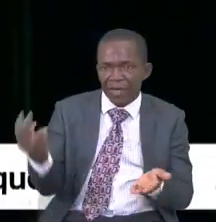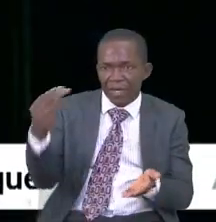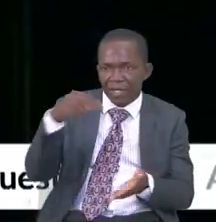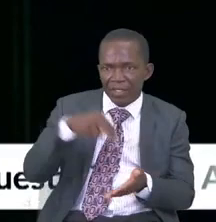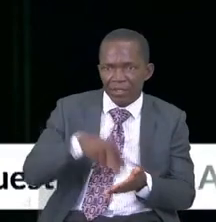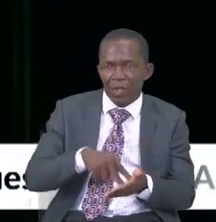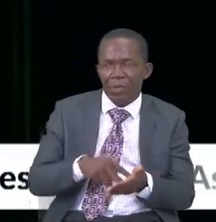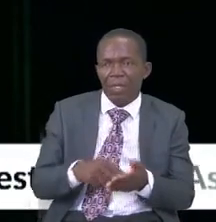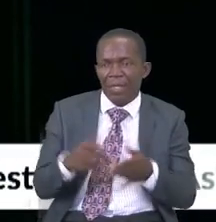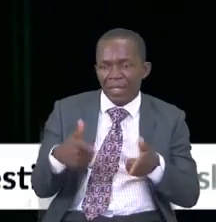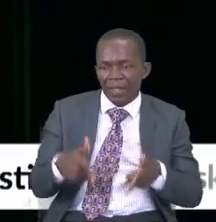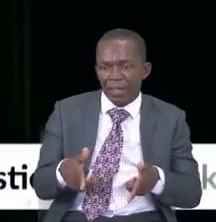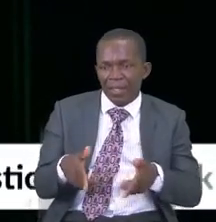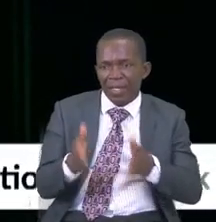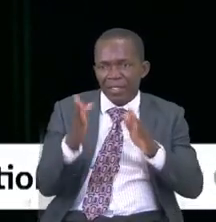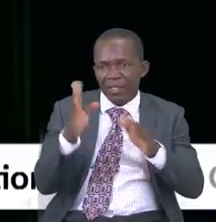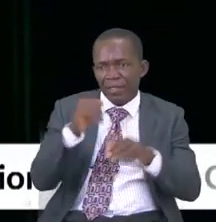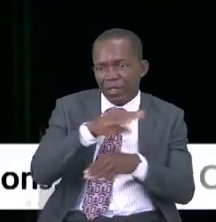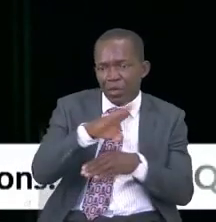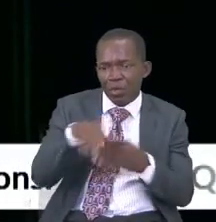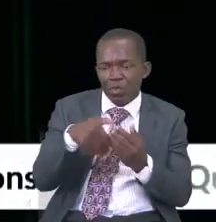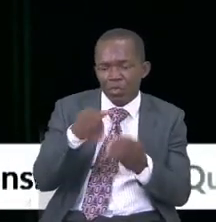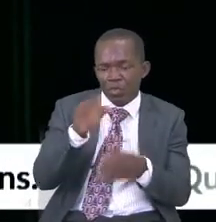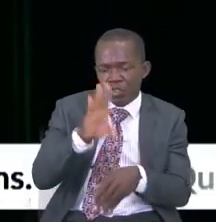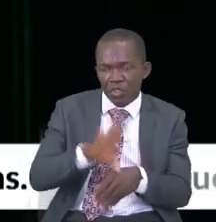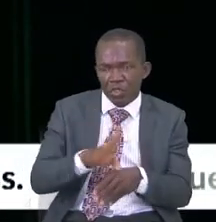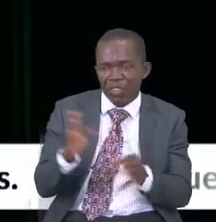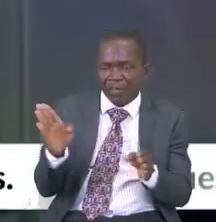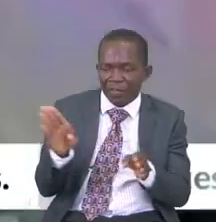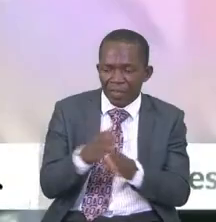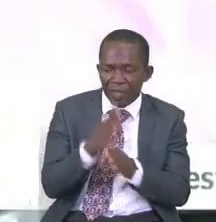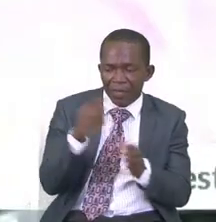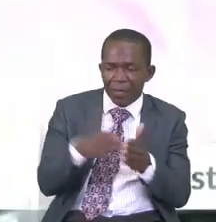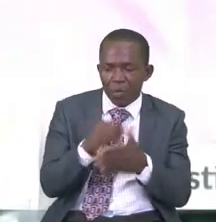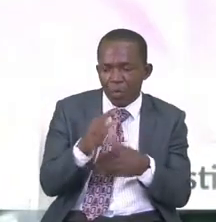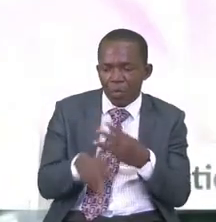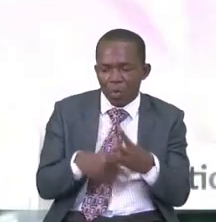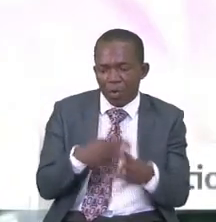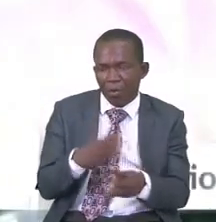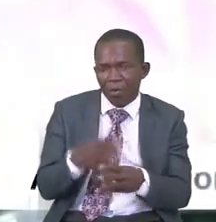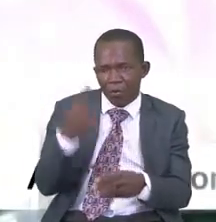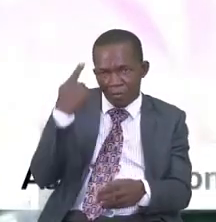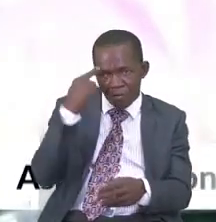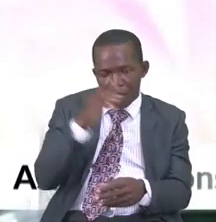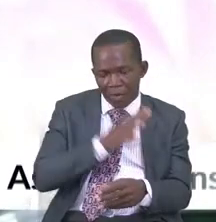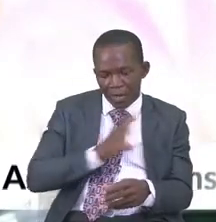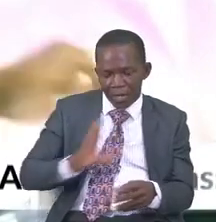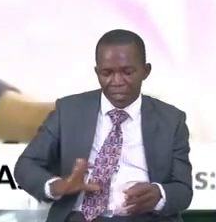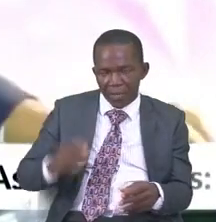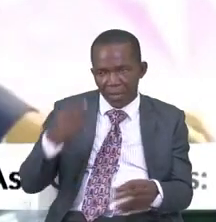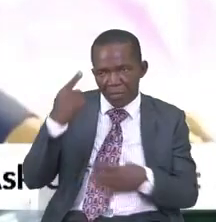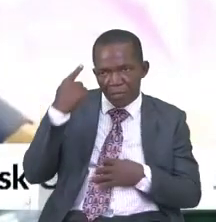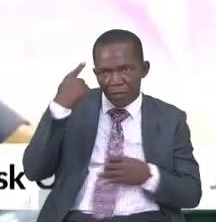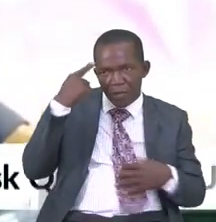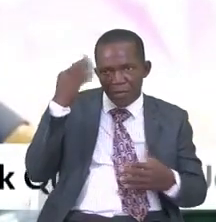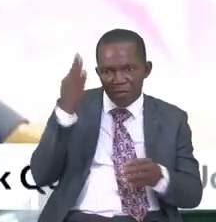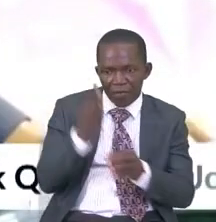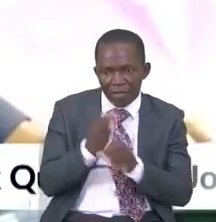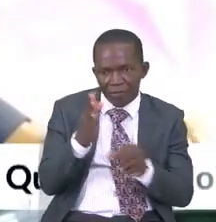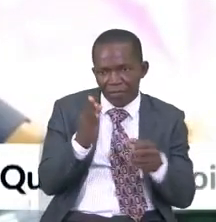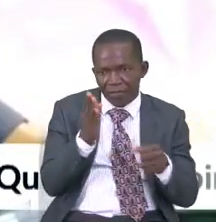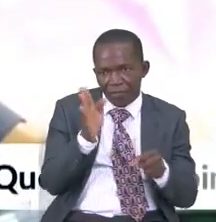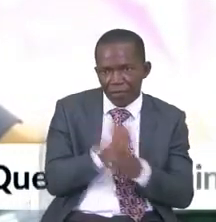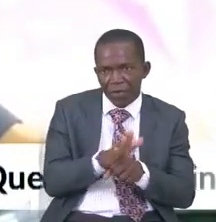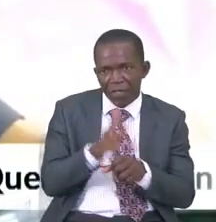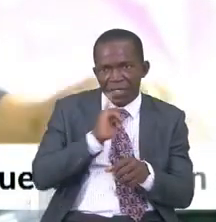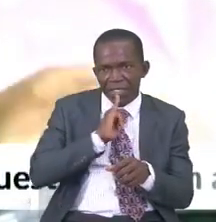the entire church, and let's take the world for Christ. Faithful is he who has called us, who also